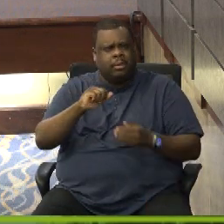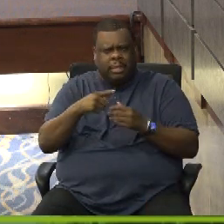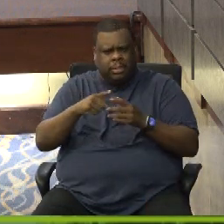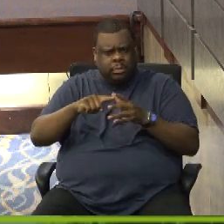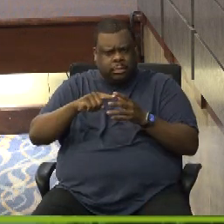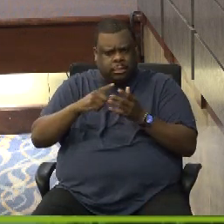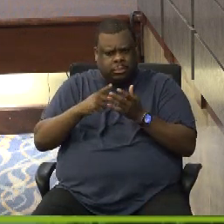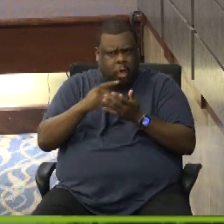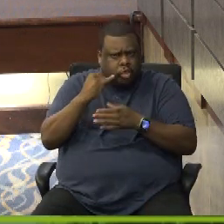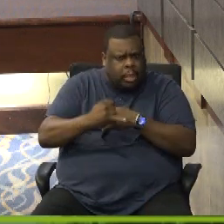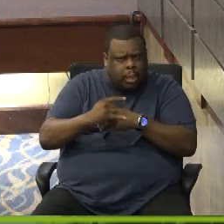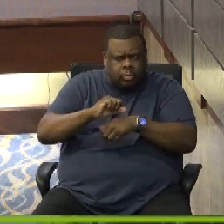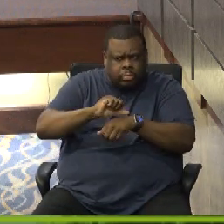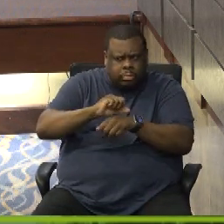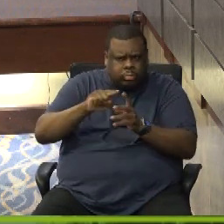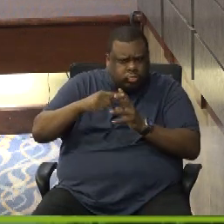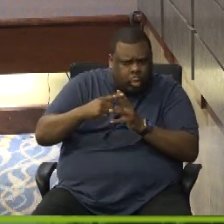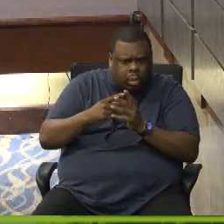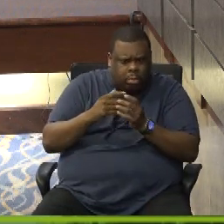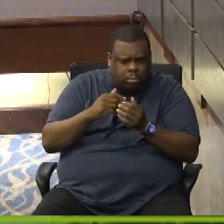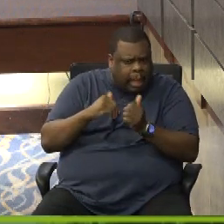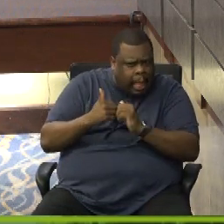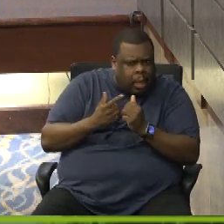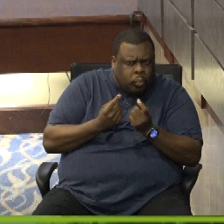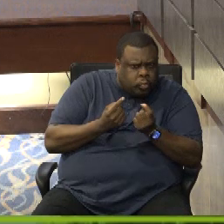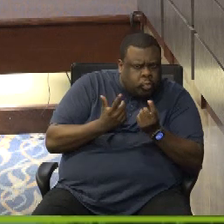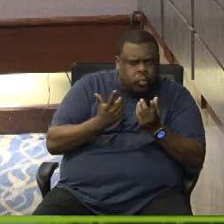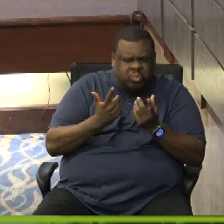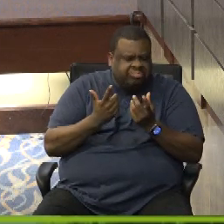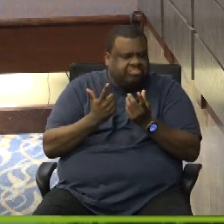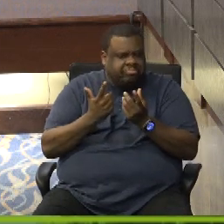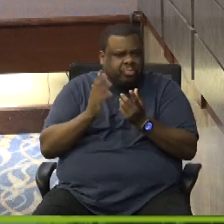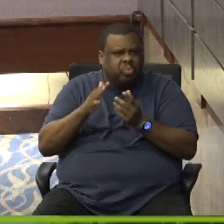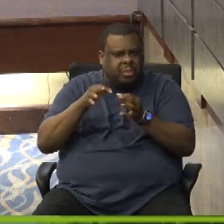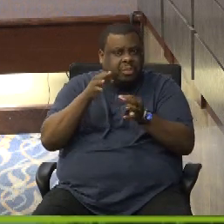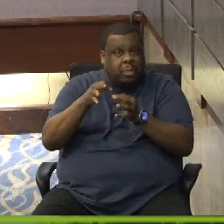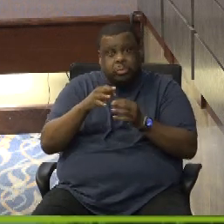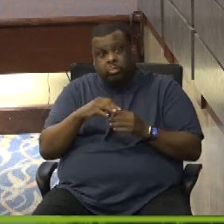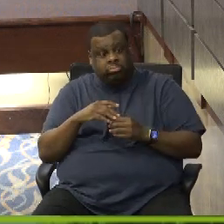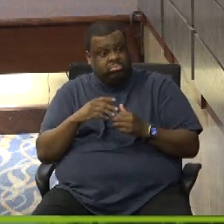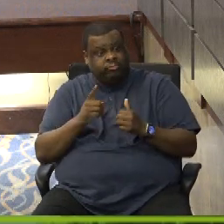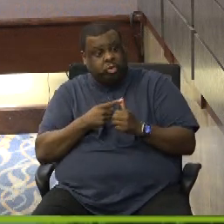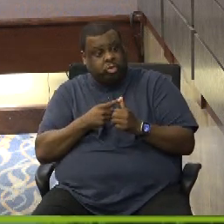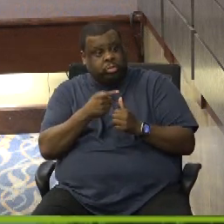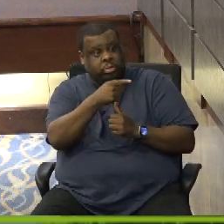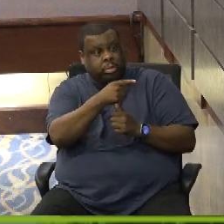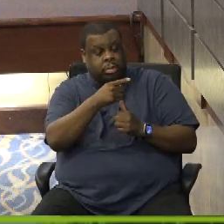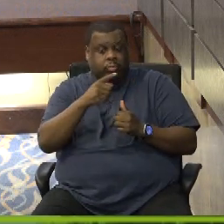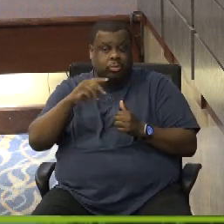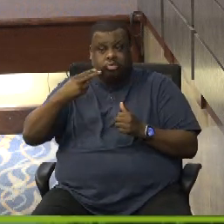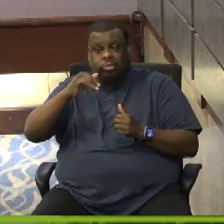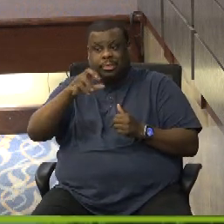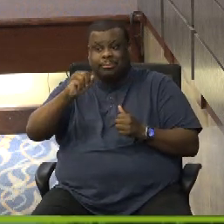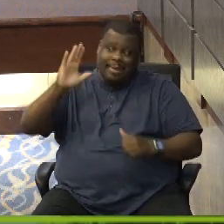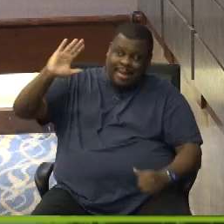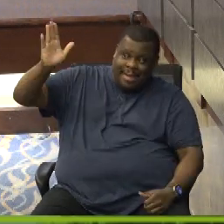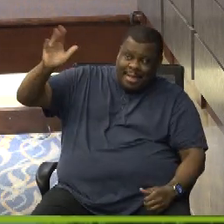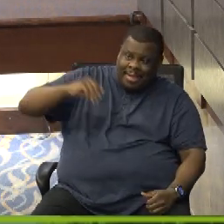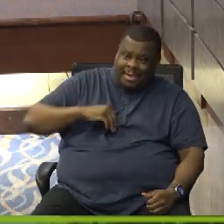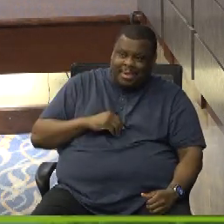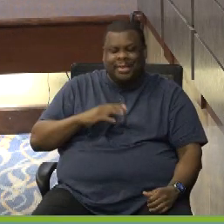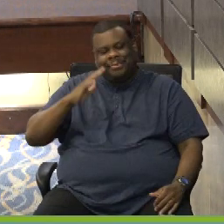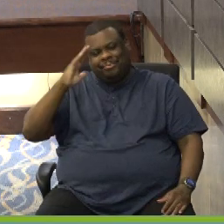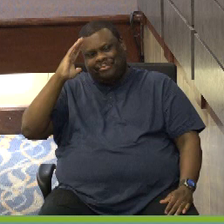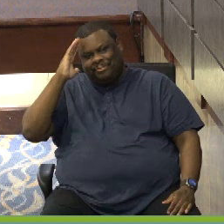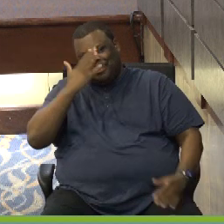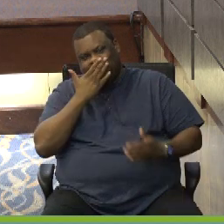we conducted to get to this place. So Christina, if you would like to say hi. Of